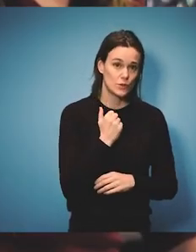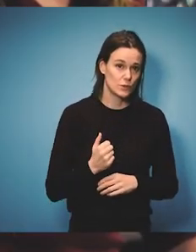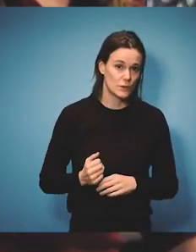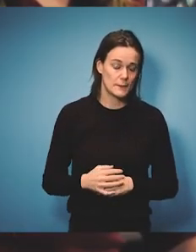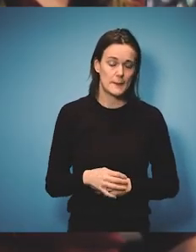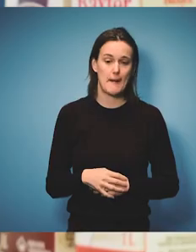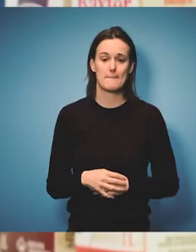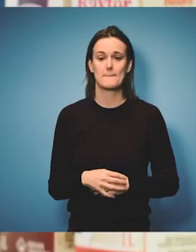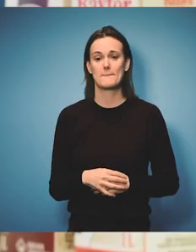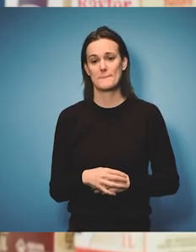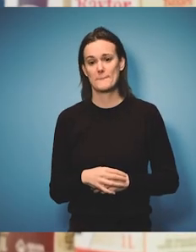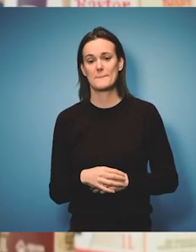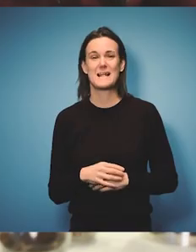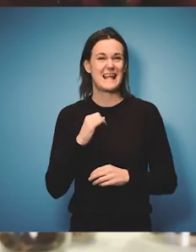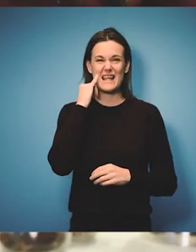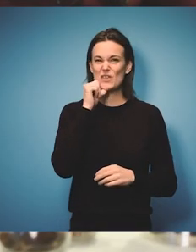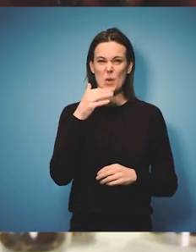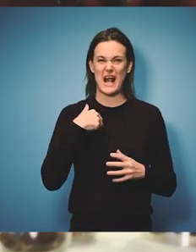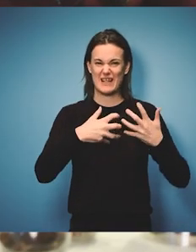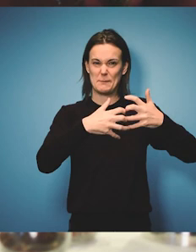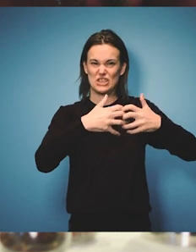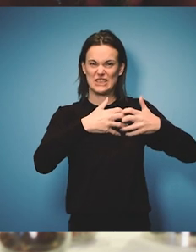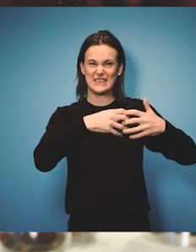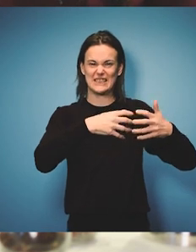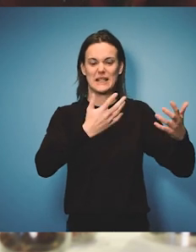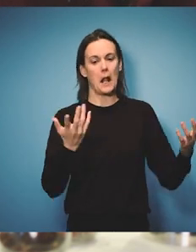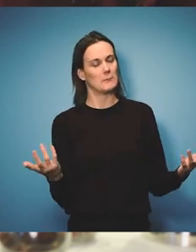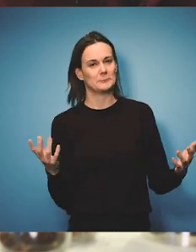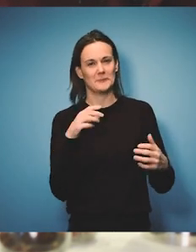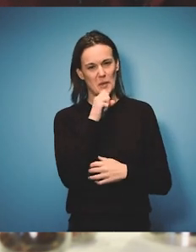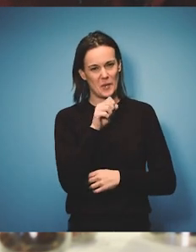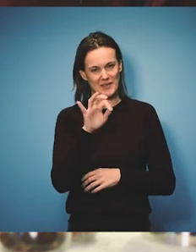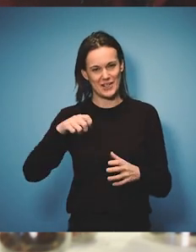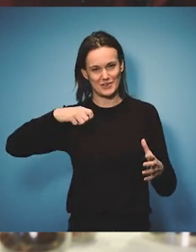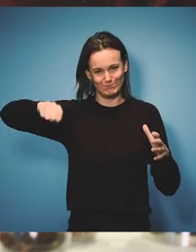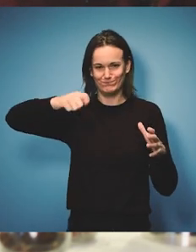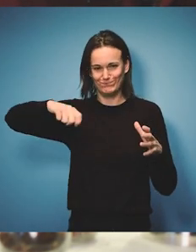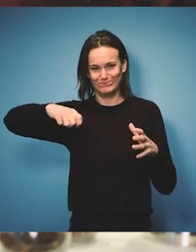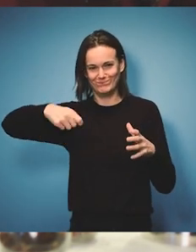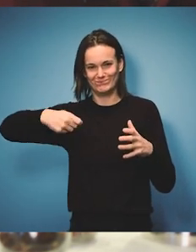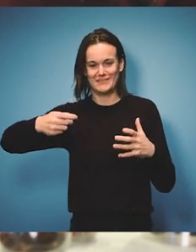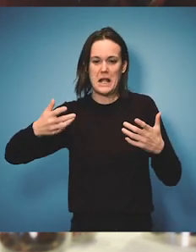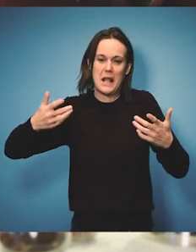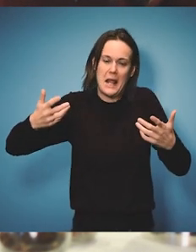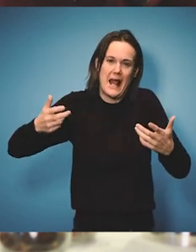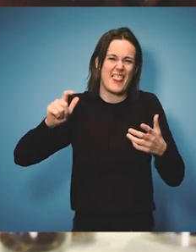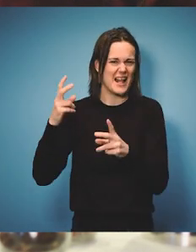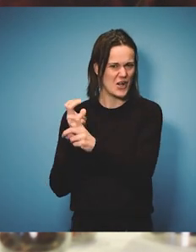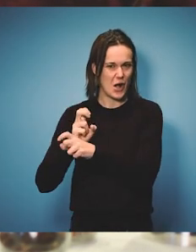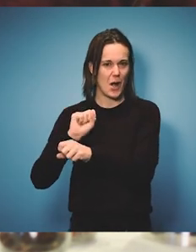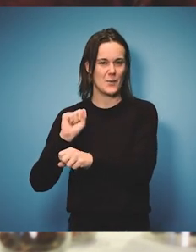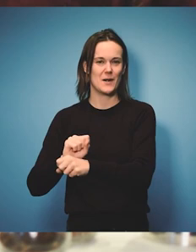grab our sugar. For some of you that don't have a mixer, we're gonna have to do it the old fashioned way, a little whisk in a bowl. We wanna work a